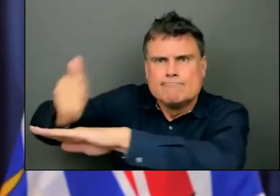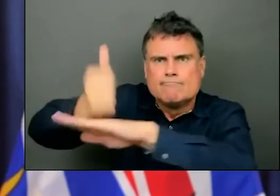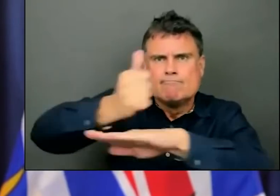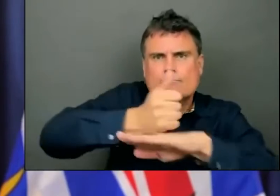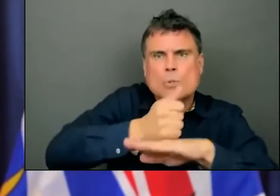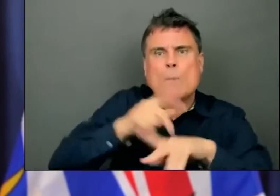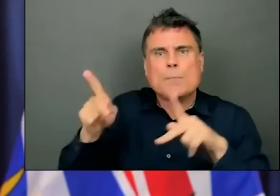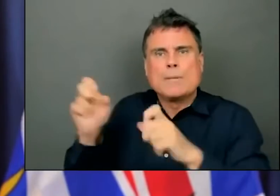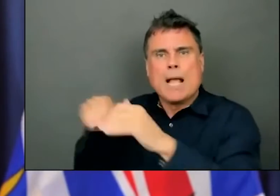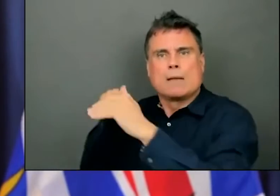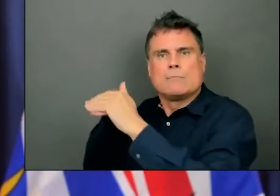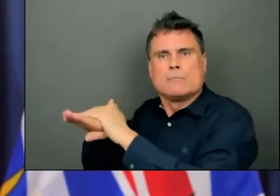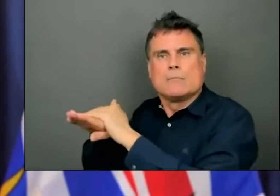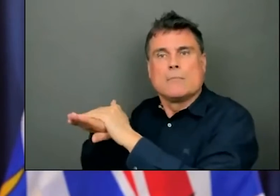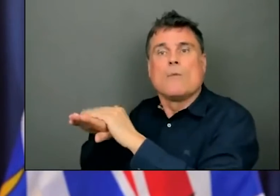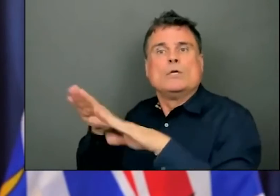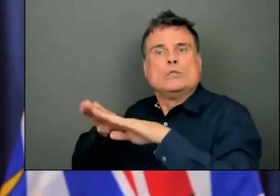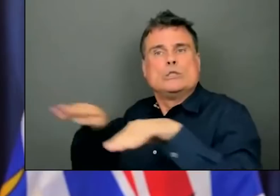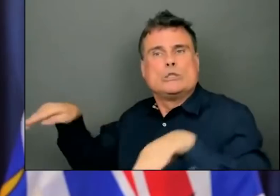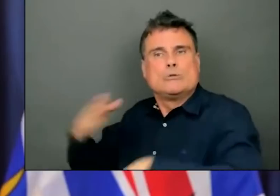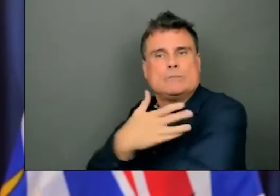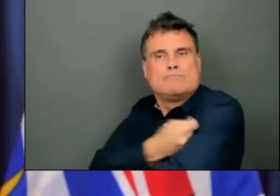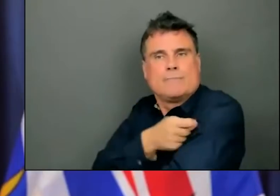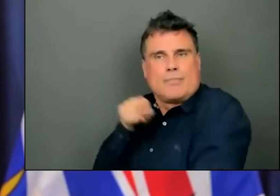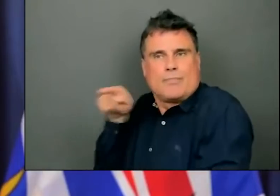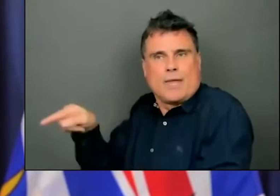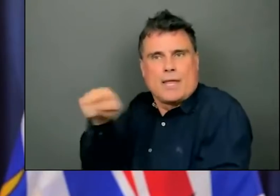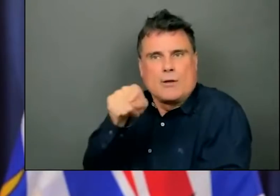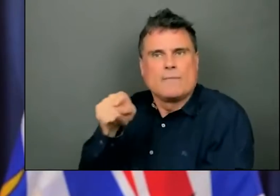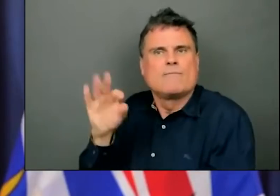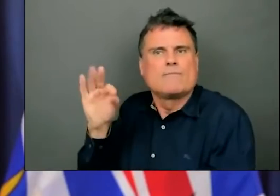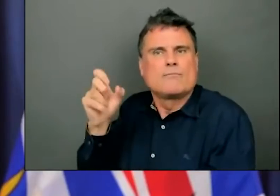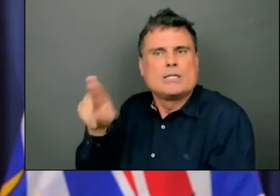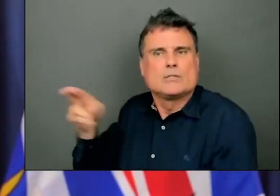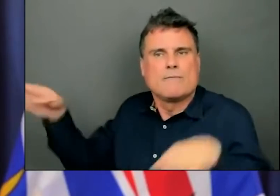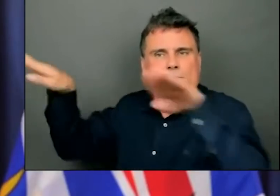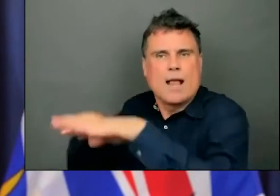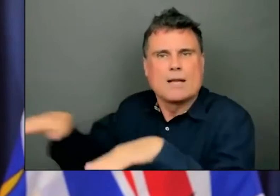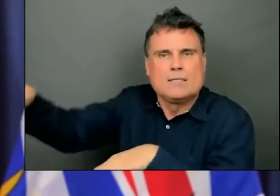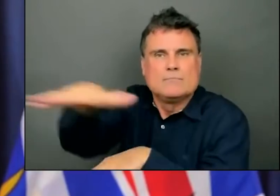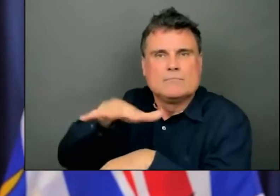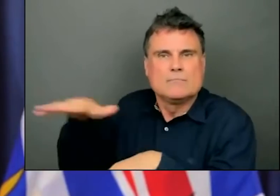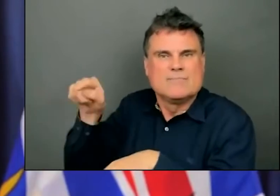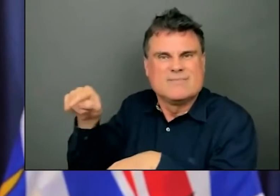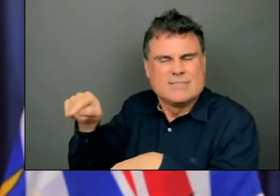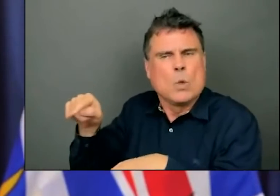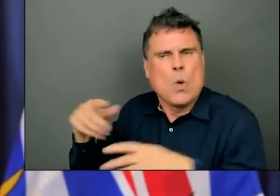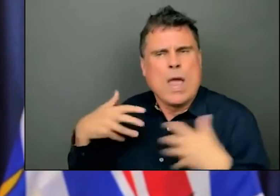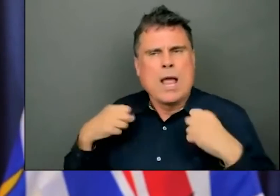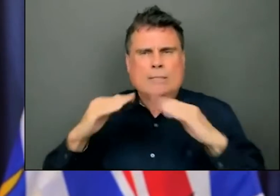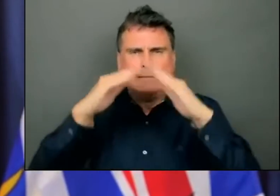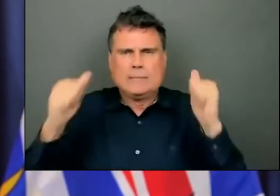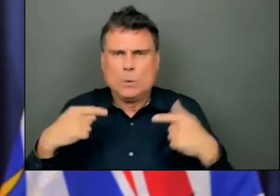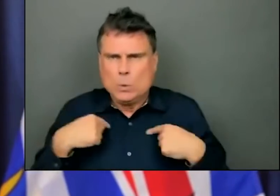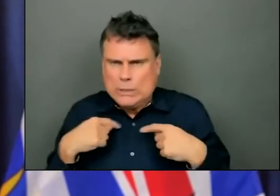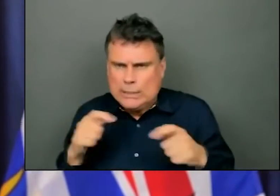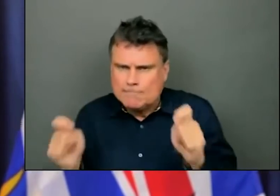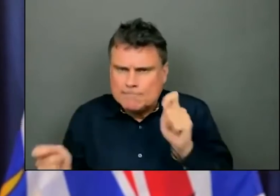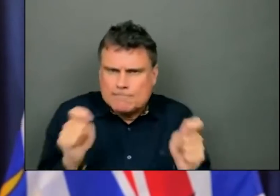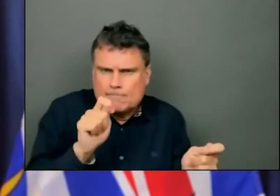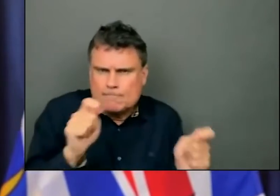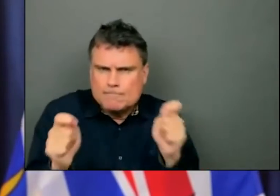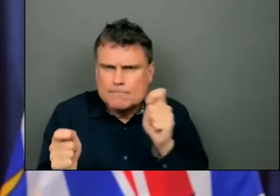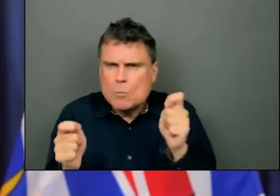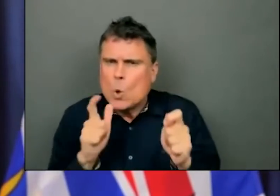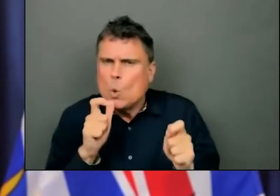is, and what will continue, is a real focus of public health on ensuring that the people doing the vaccinations have lots